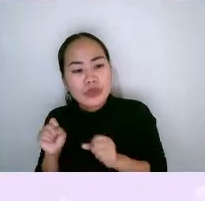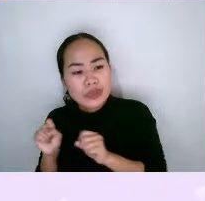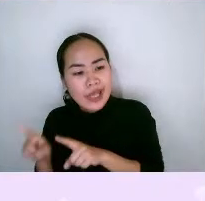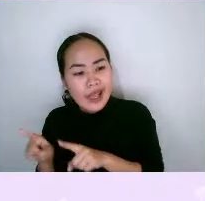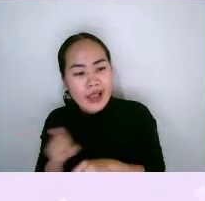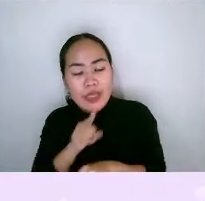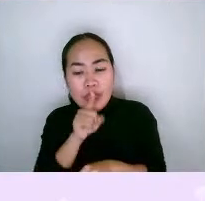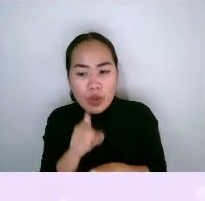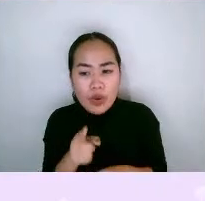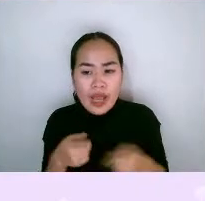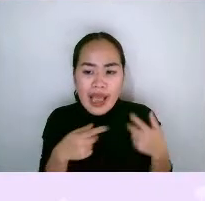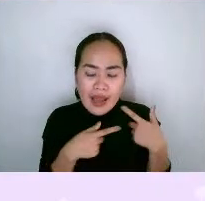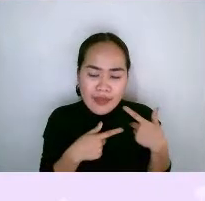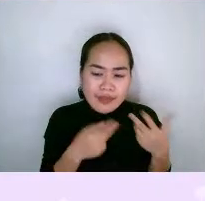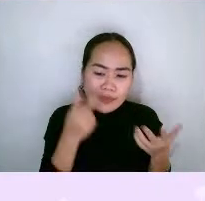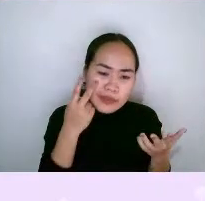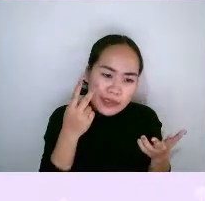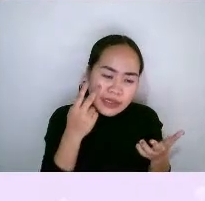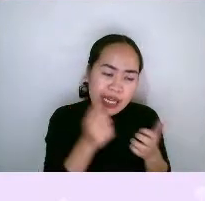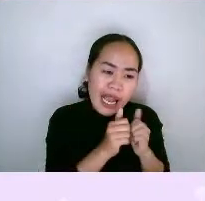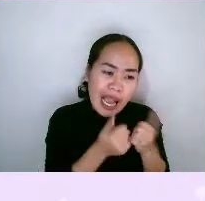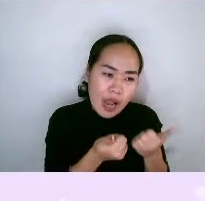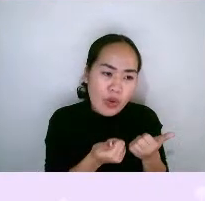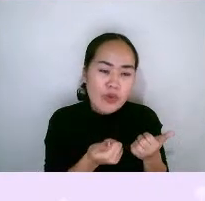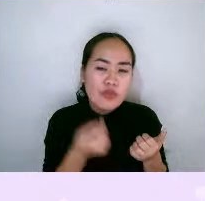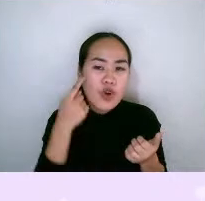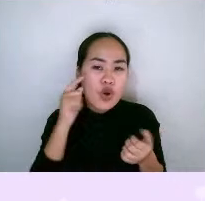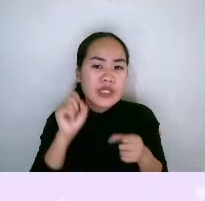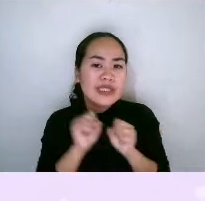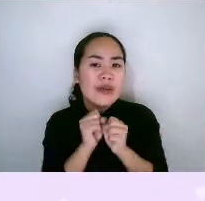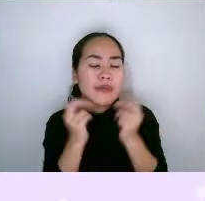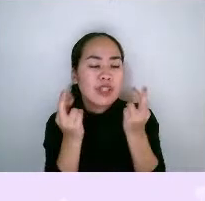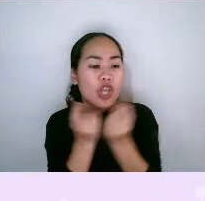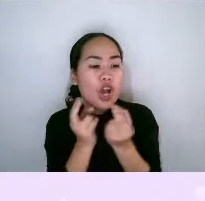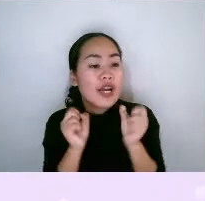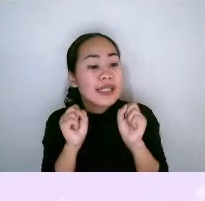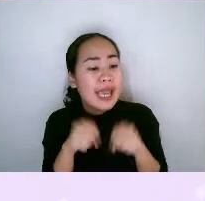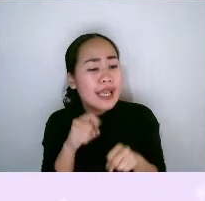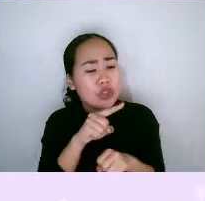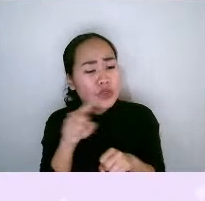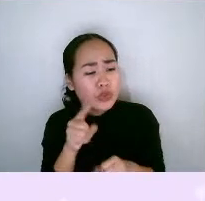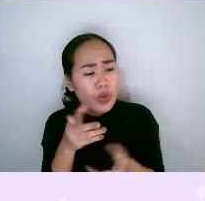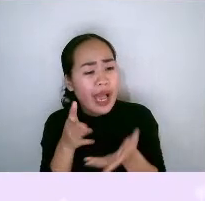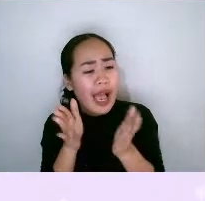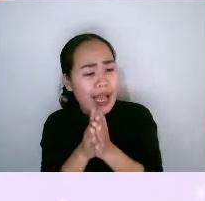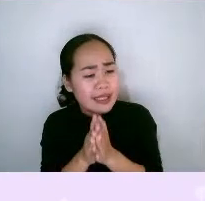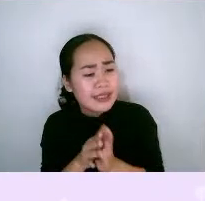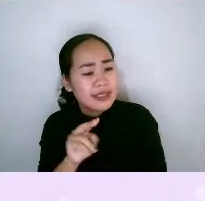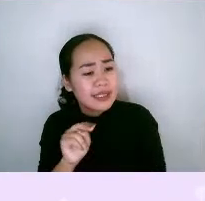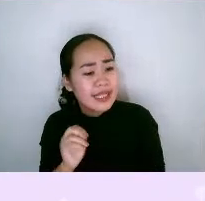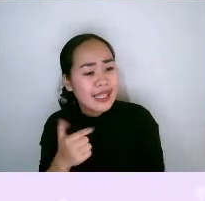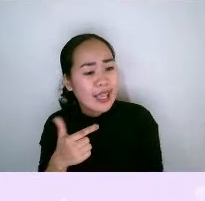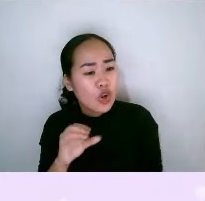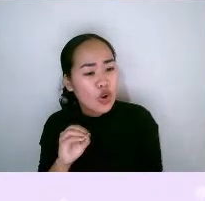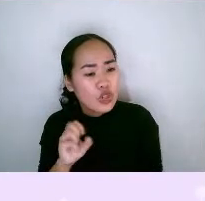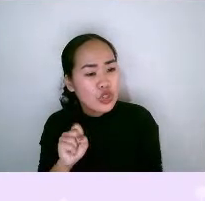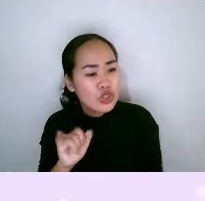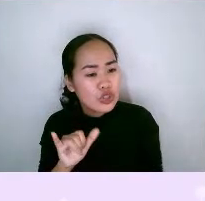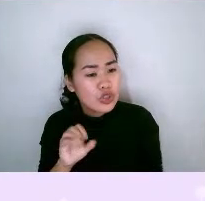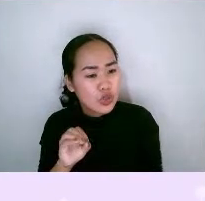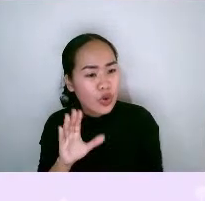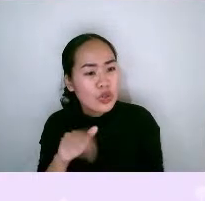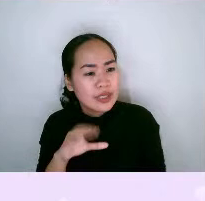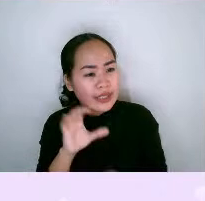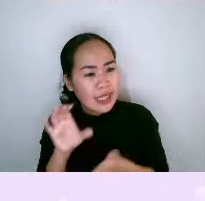seminar, which you could request po sa mga negosyo center natin dyan. Or kung mas malapit ang DTI office, you